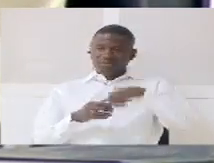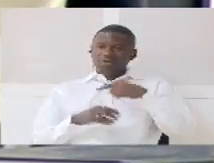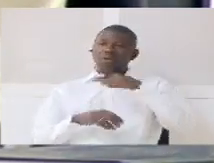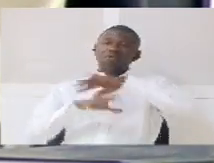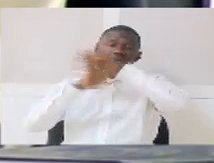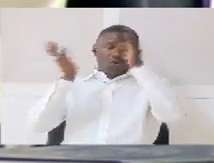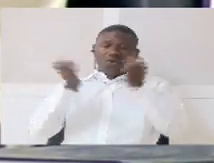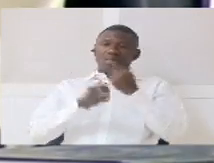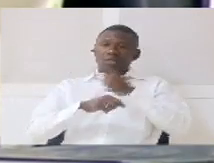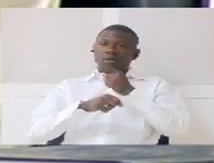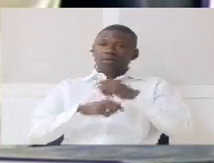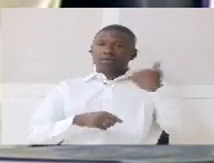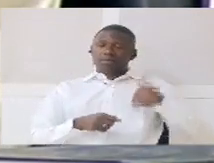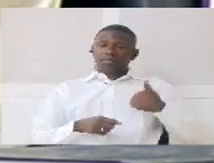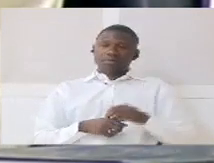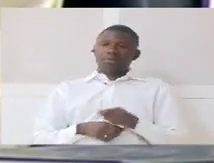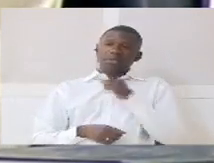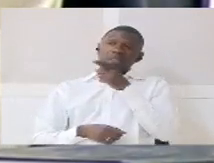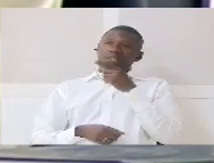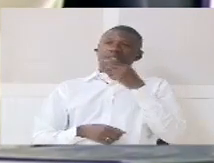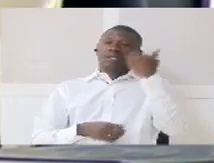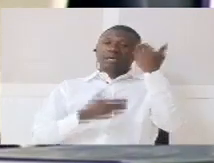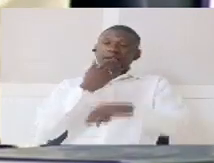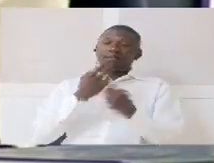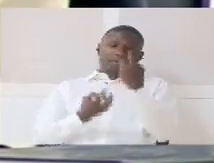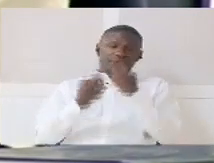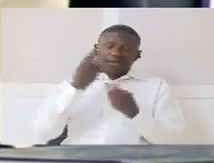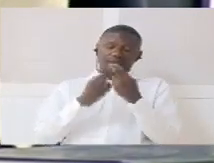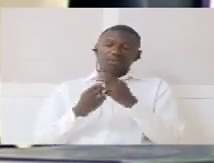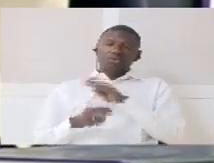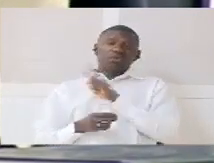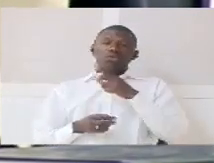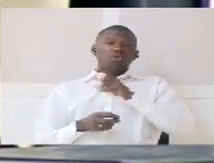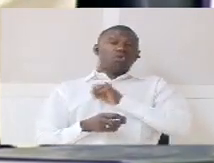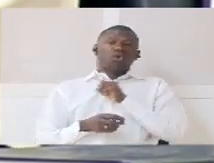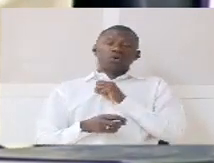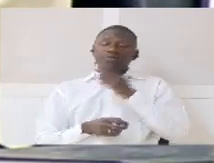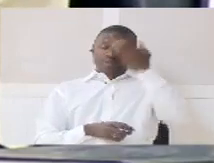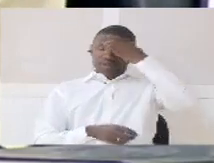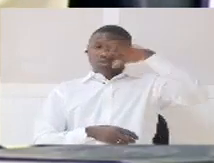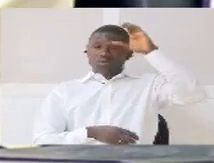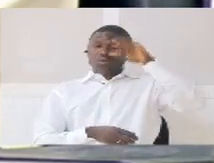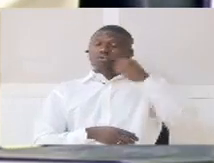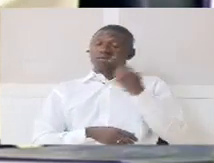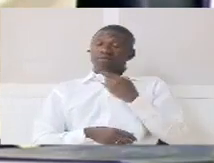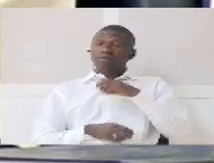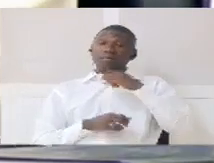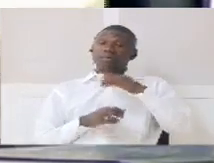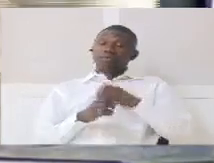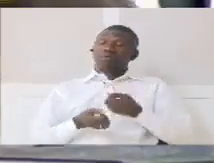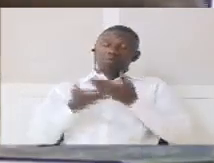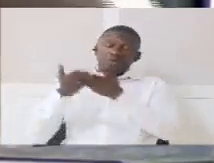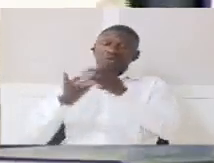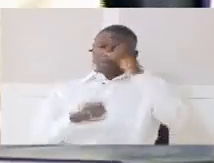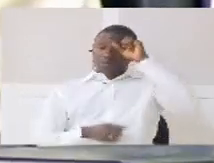point for all Gambians. Never again. Among the commission of Talon Yinted. This is not the commission. President of Talon Yinted. It doesn't belong to the but